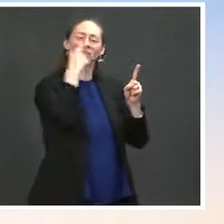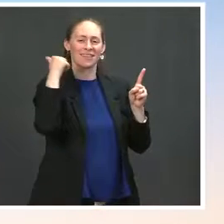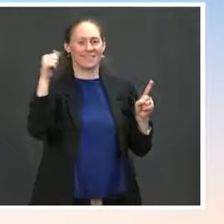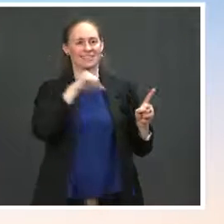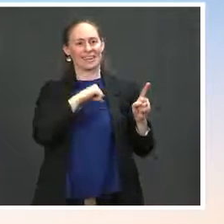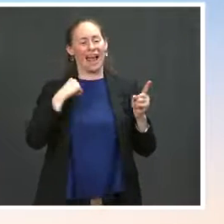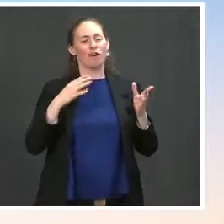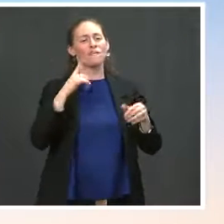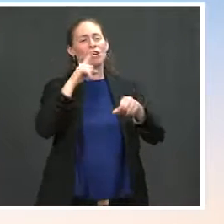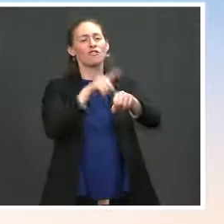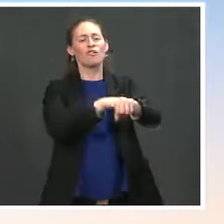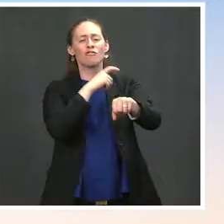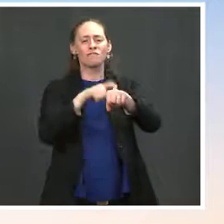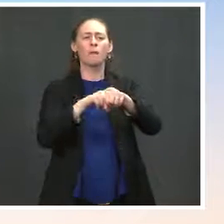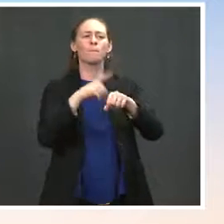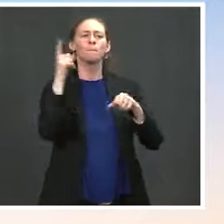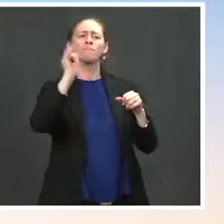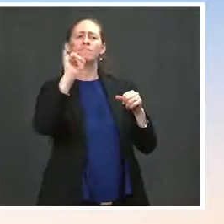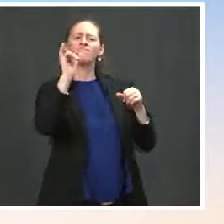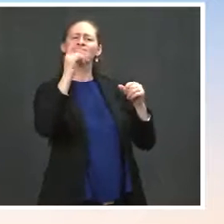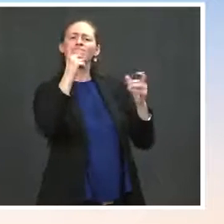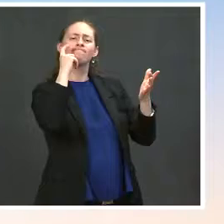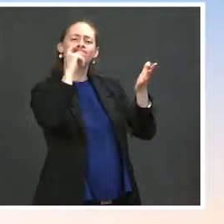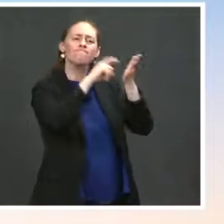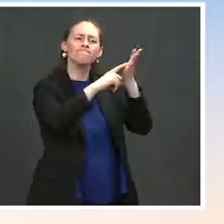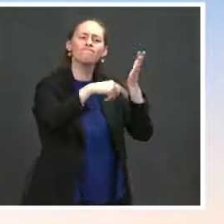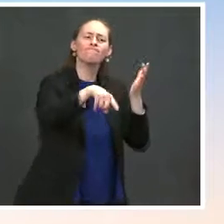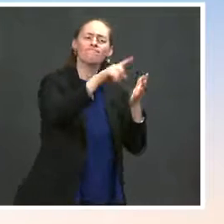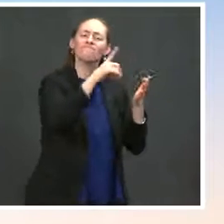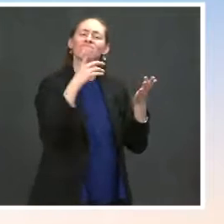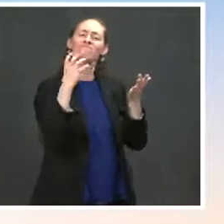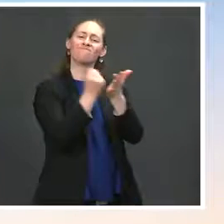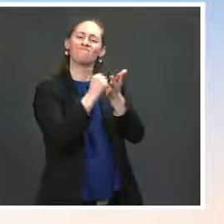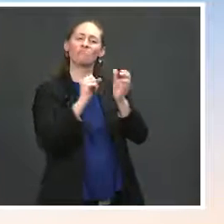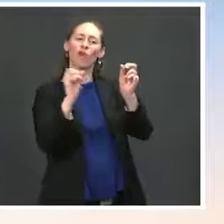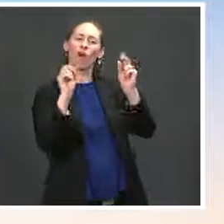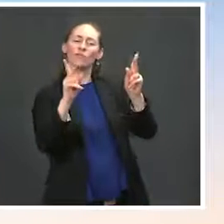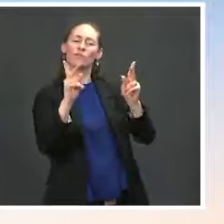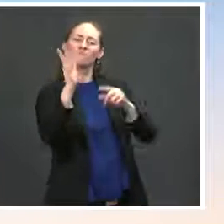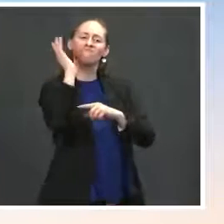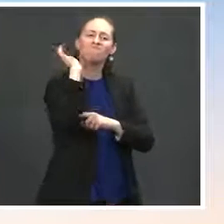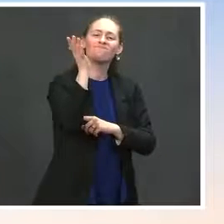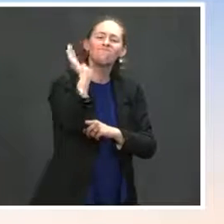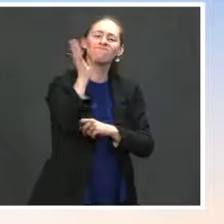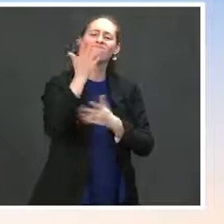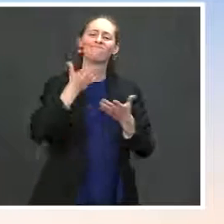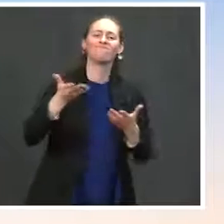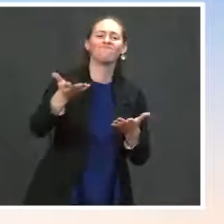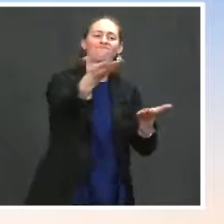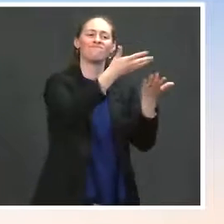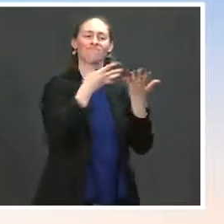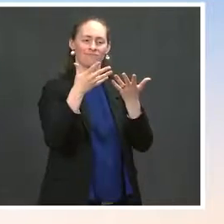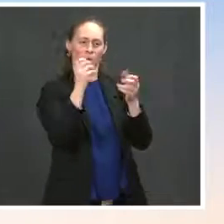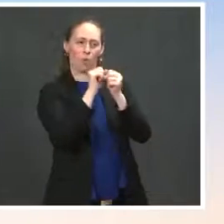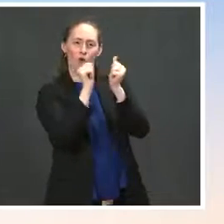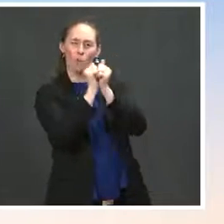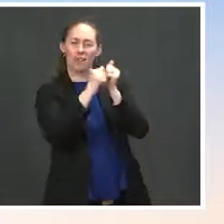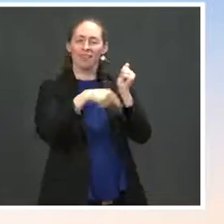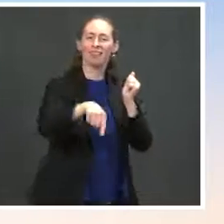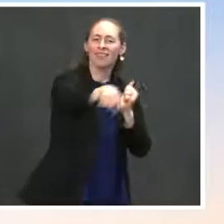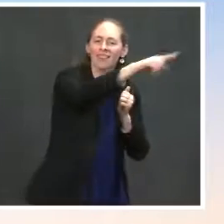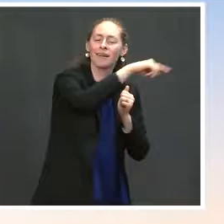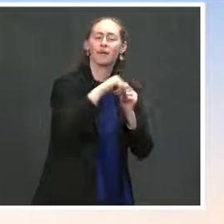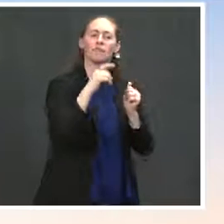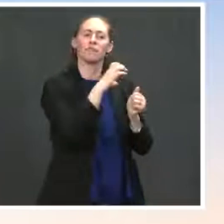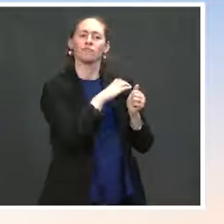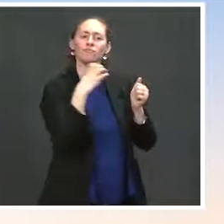recognizes, as we all do, that it's an opportunity to speak to the people who you will work with in partnership to get